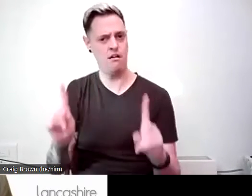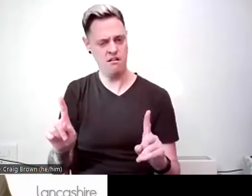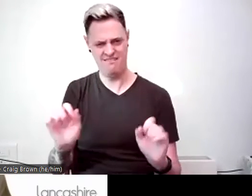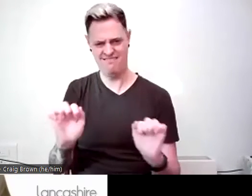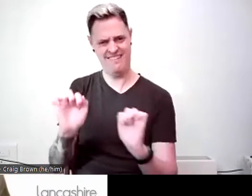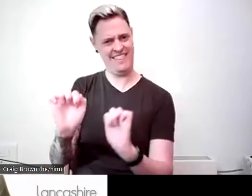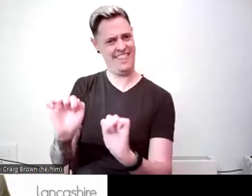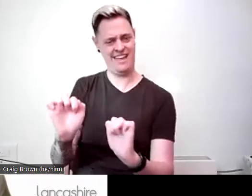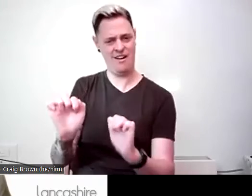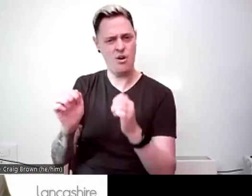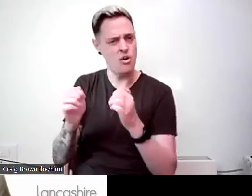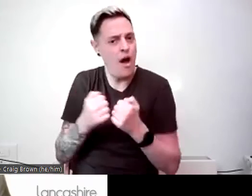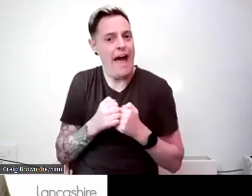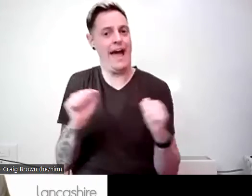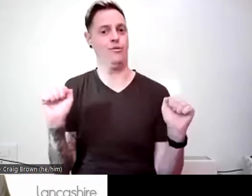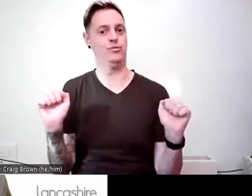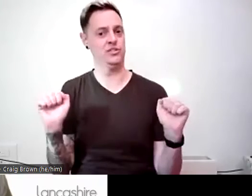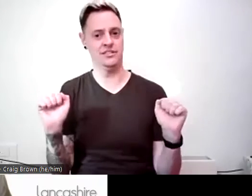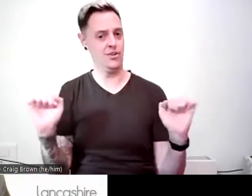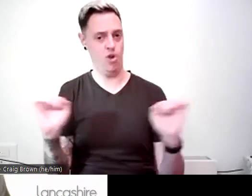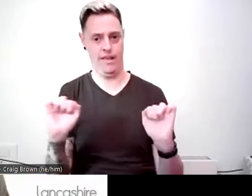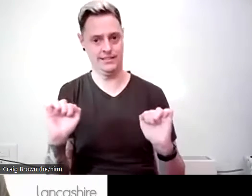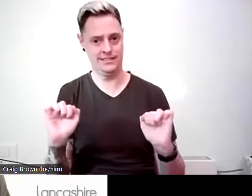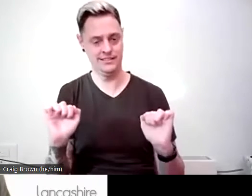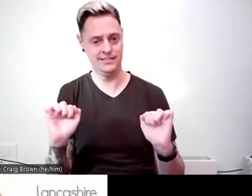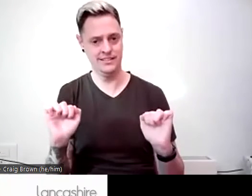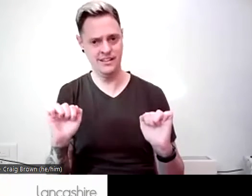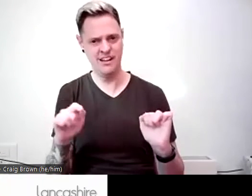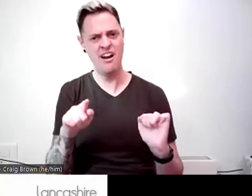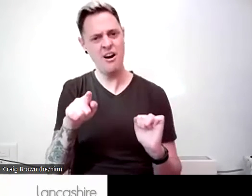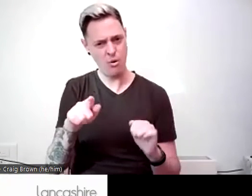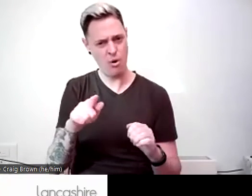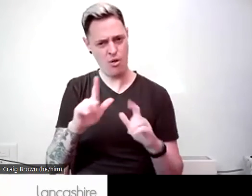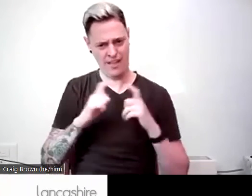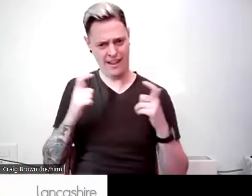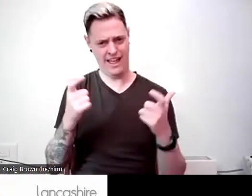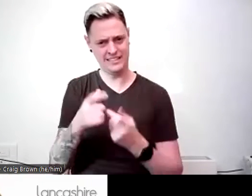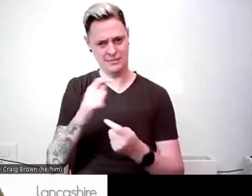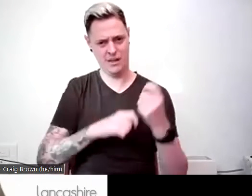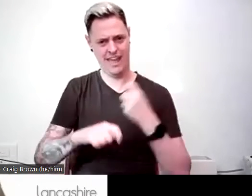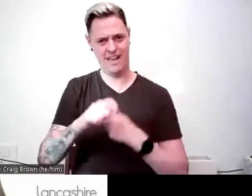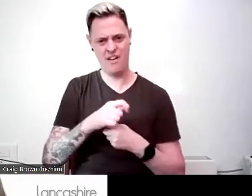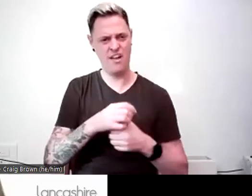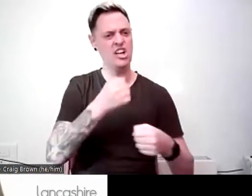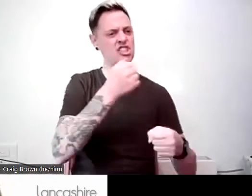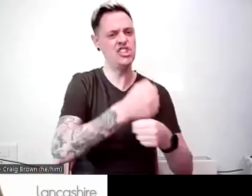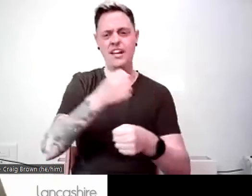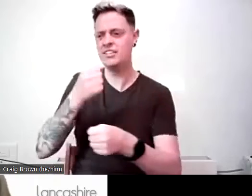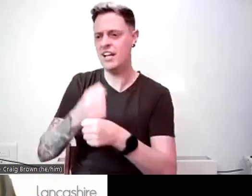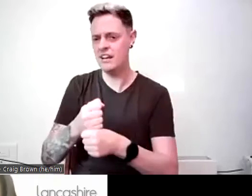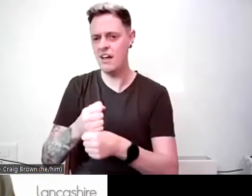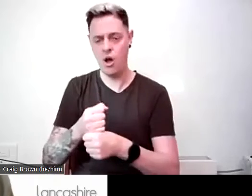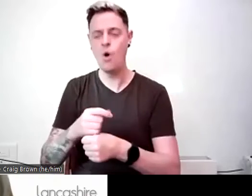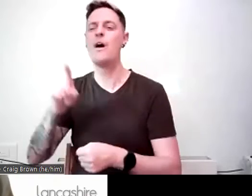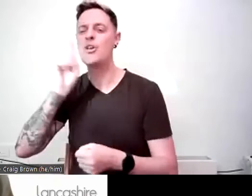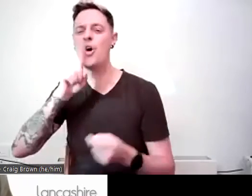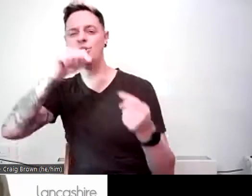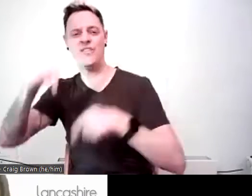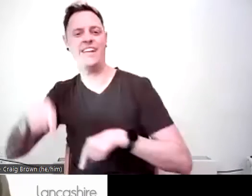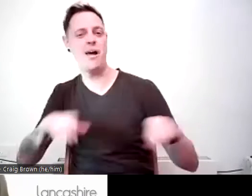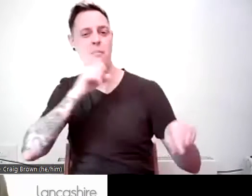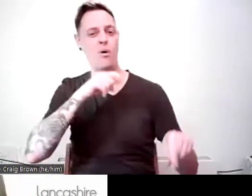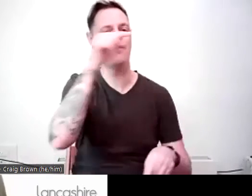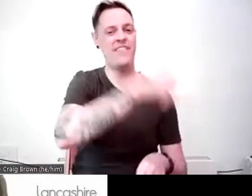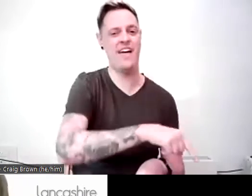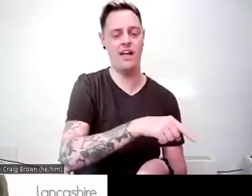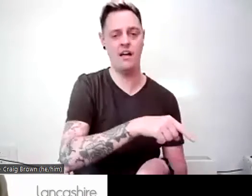point, but the class just got very gendered at one point. Like the instructor was just kind of like, okay, girls here, boys here, and